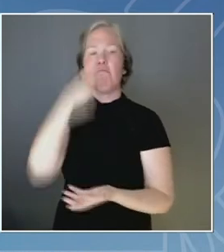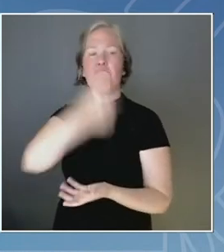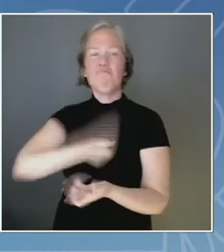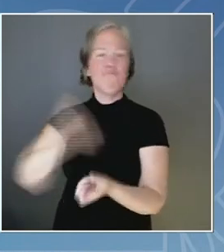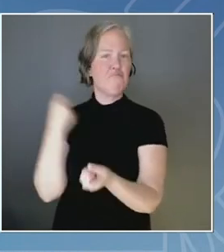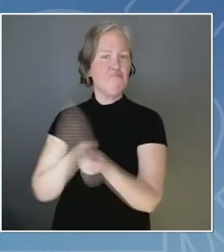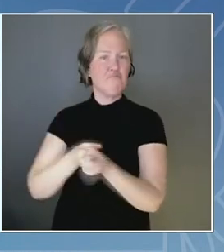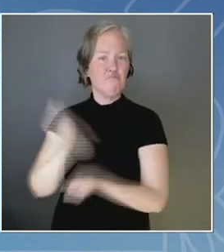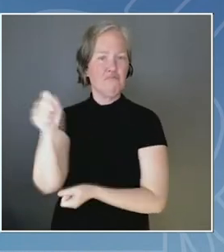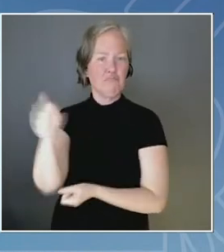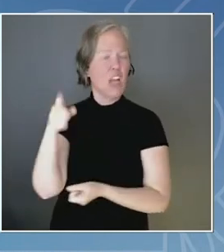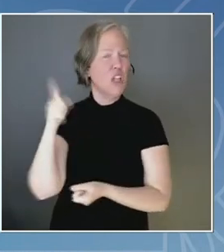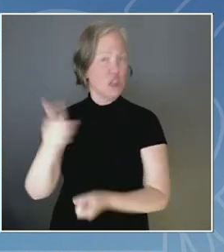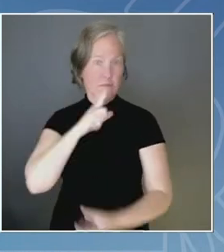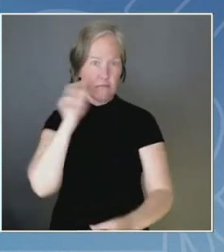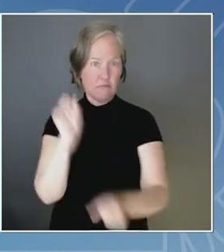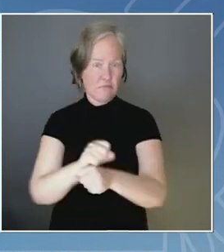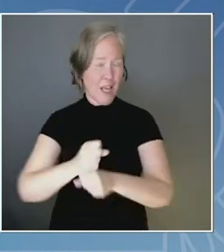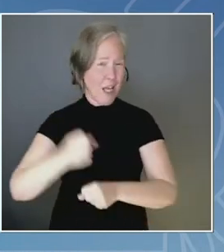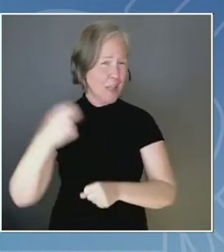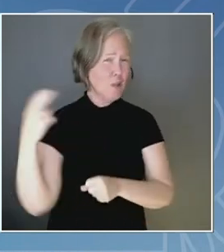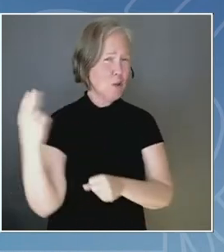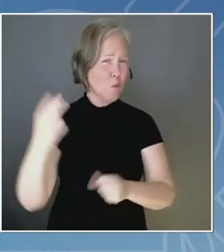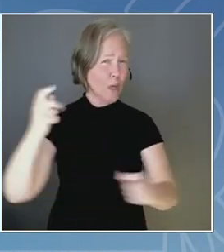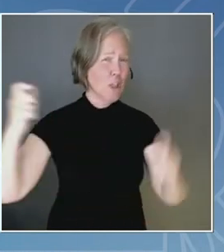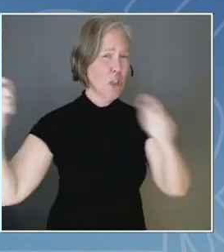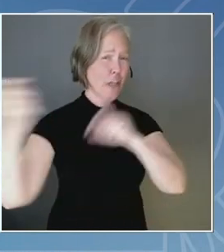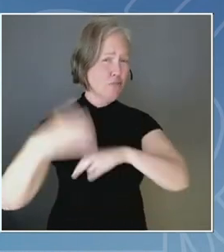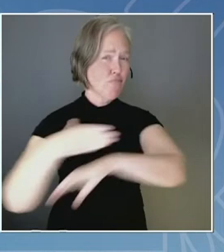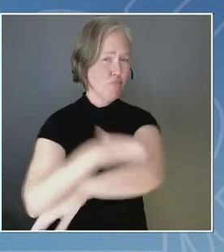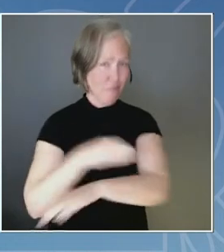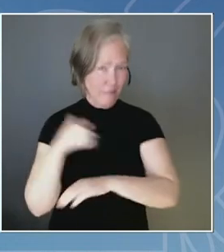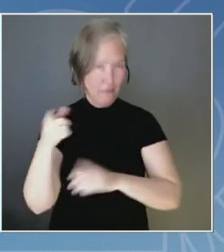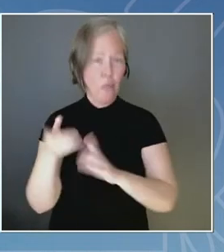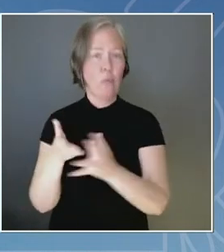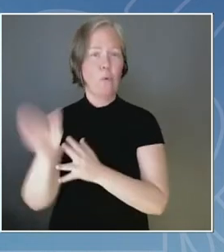in advancing our issues at the White House. Erica, please go ahead.